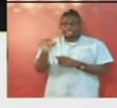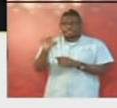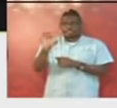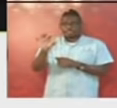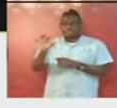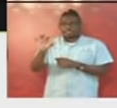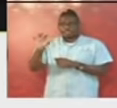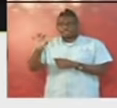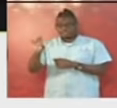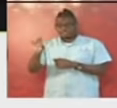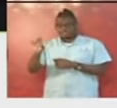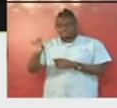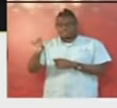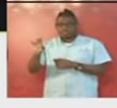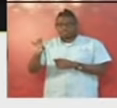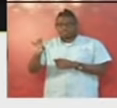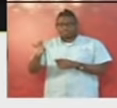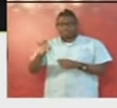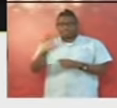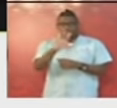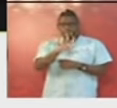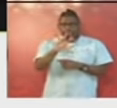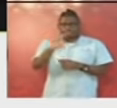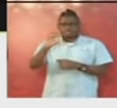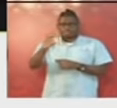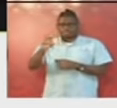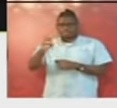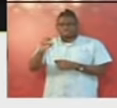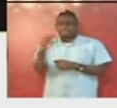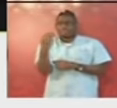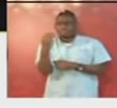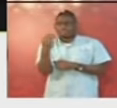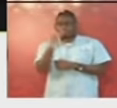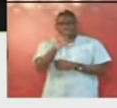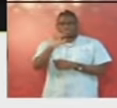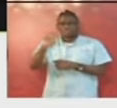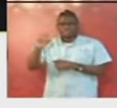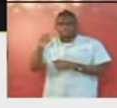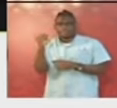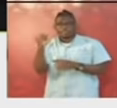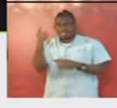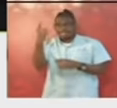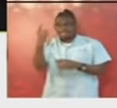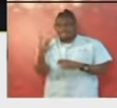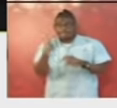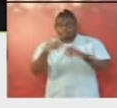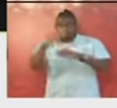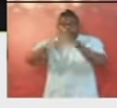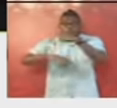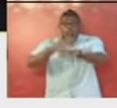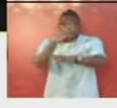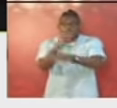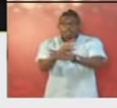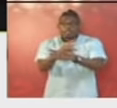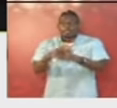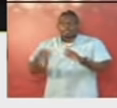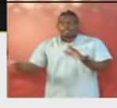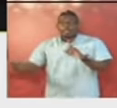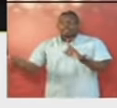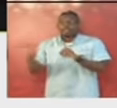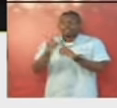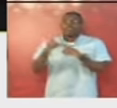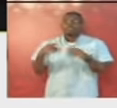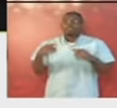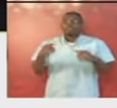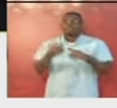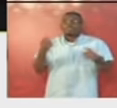About 500 million persons, approximately 1/3 of the world's population, were infected, and approximately 50